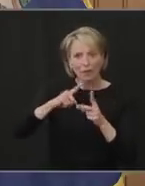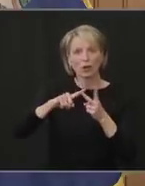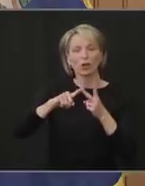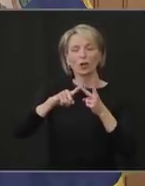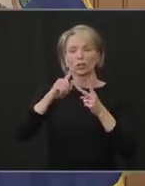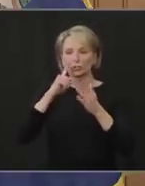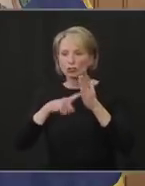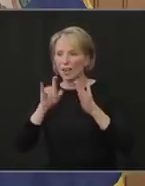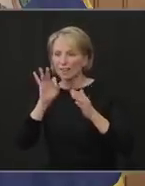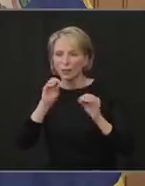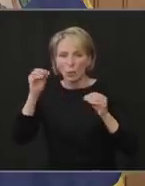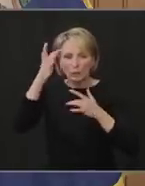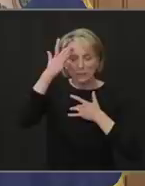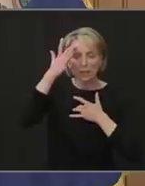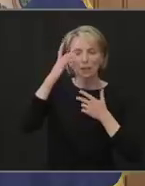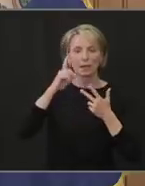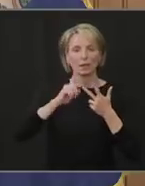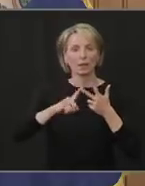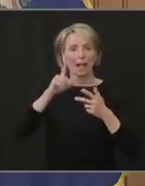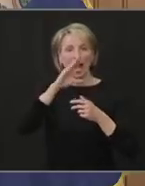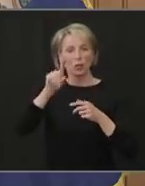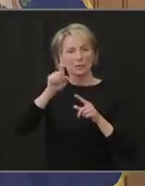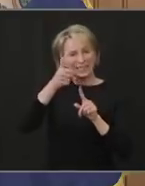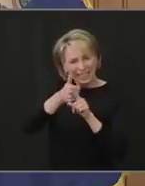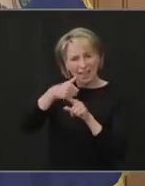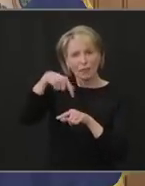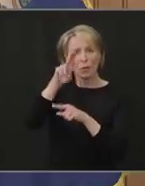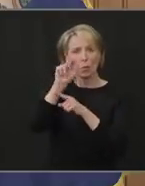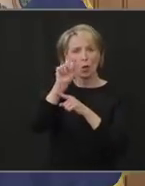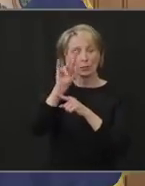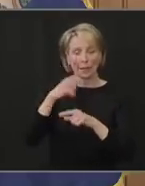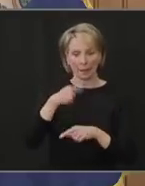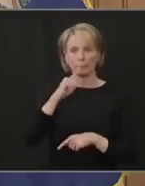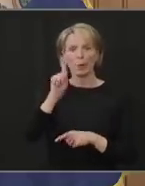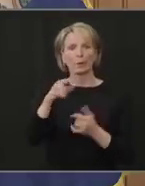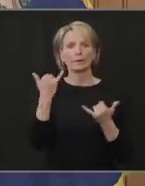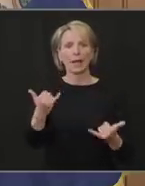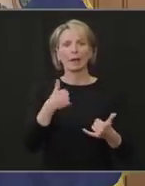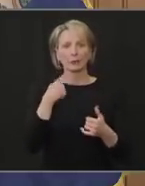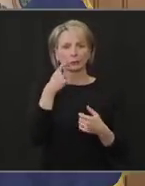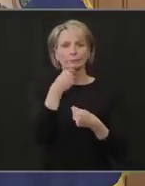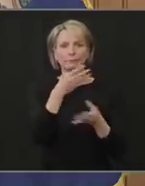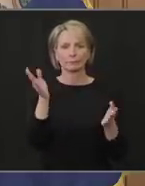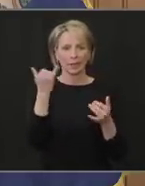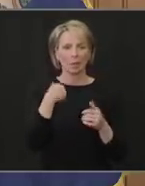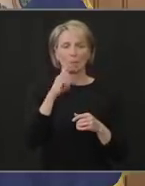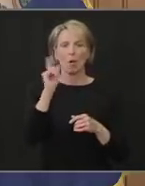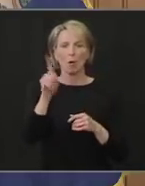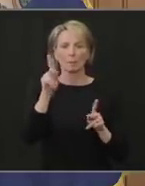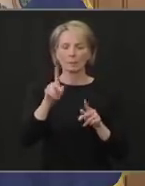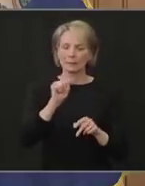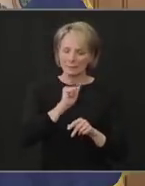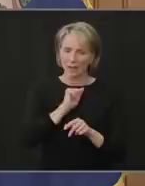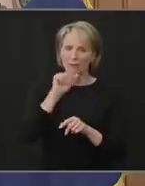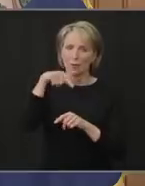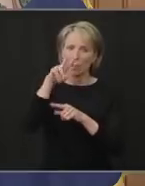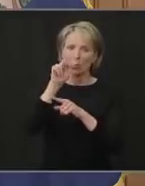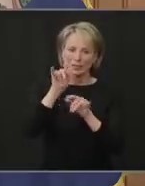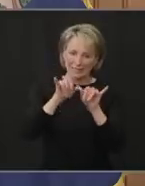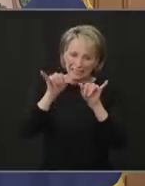you to self-quarantine. I'm ordering you to self-quarantine. How's that? Can I? Yeah, go ahead.